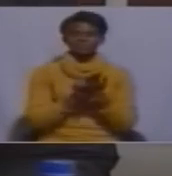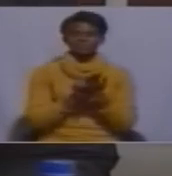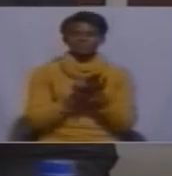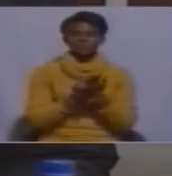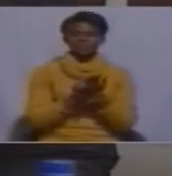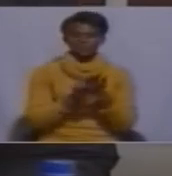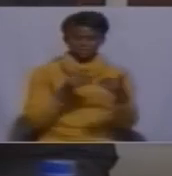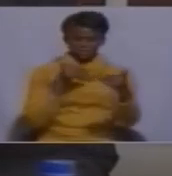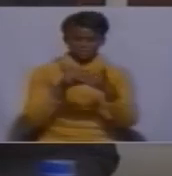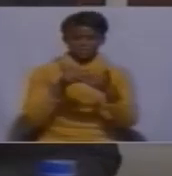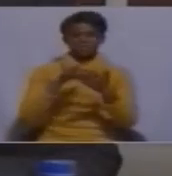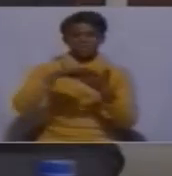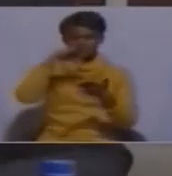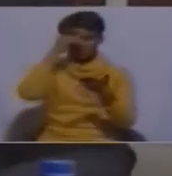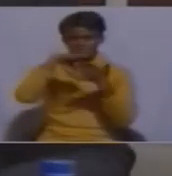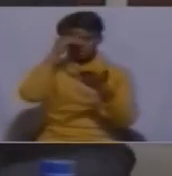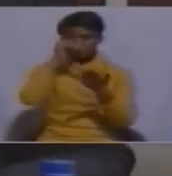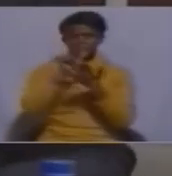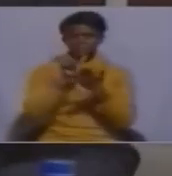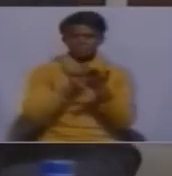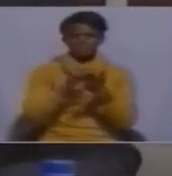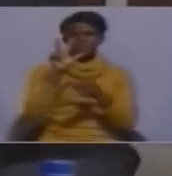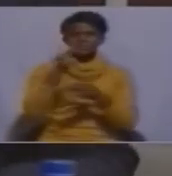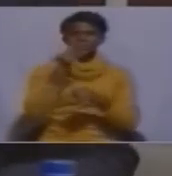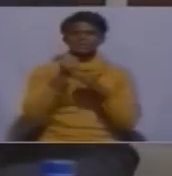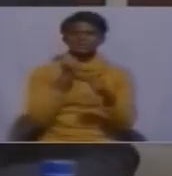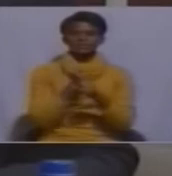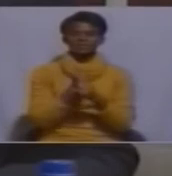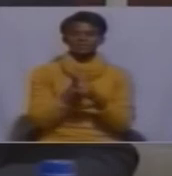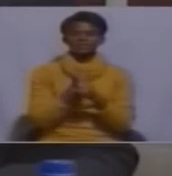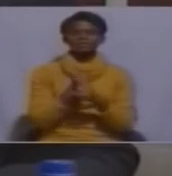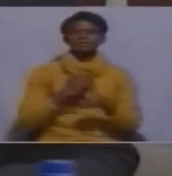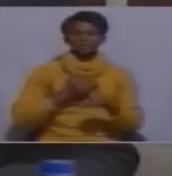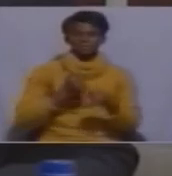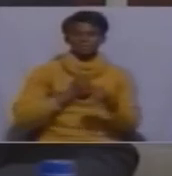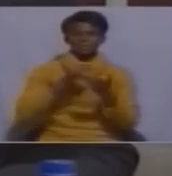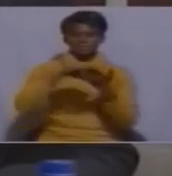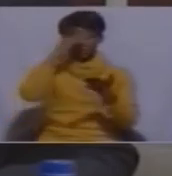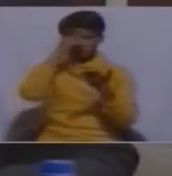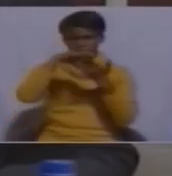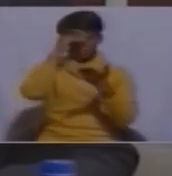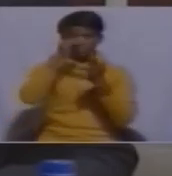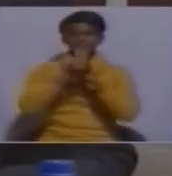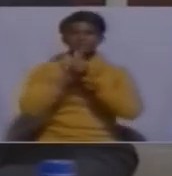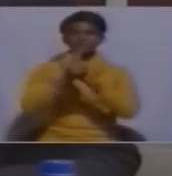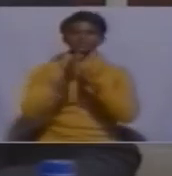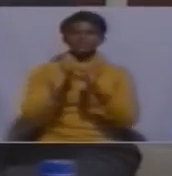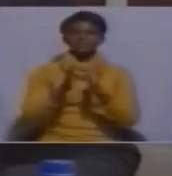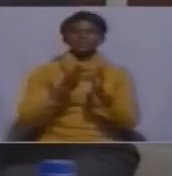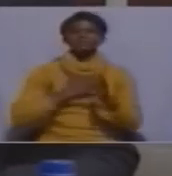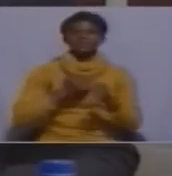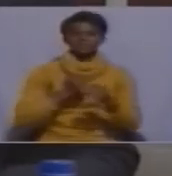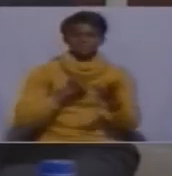Towards the end of my studies, that is in the third year, I was actually one of the Students' Union leaders, and I was the treasurer